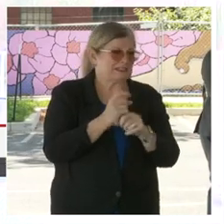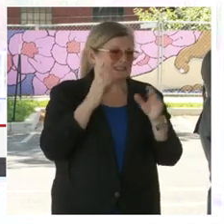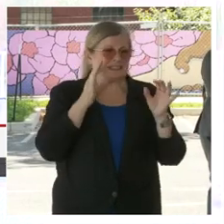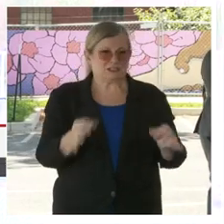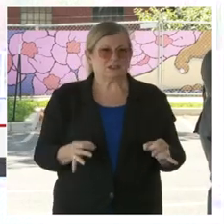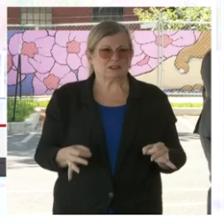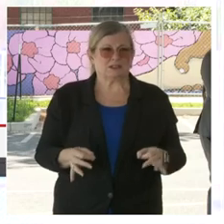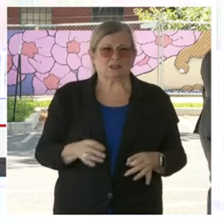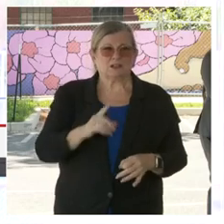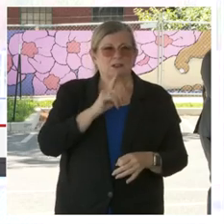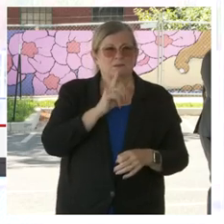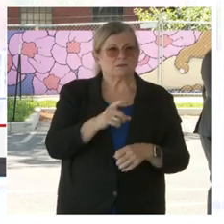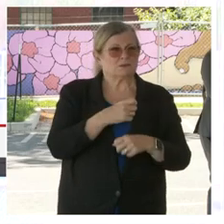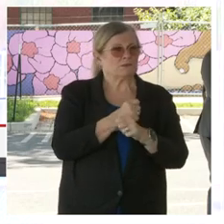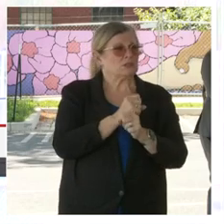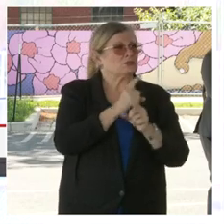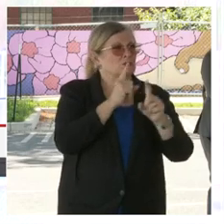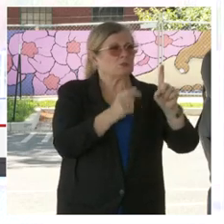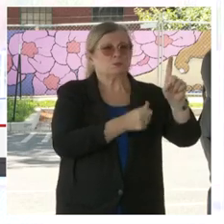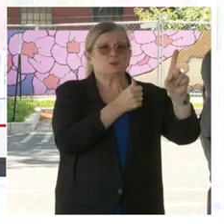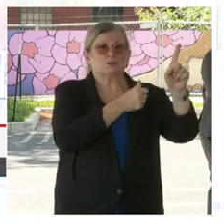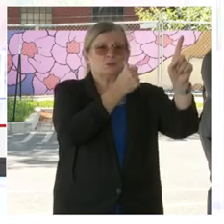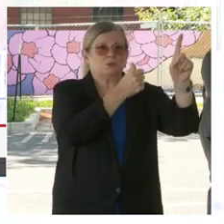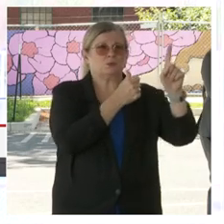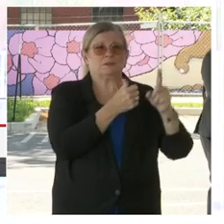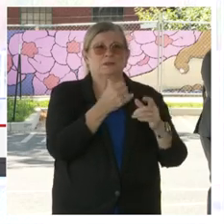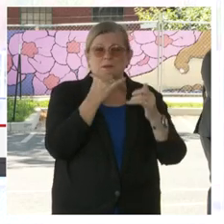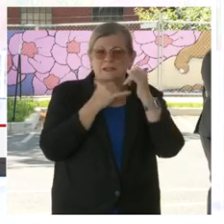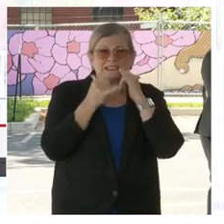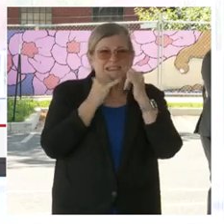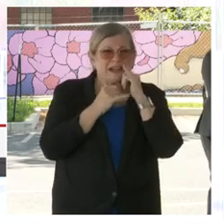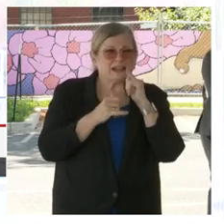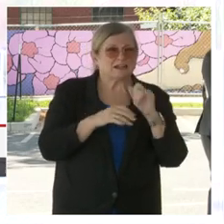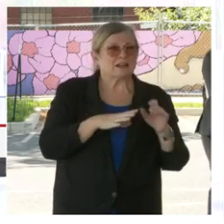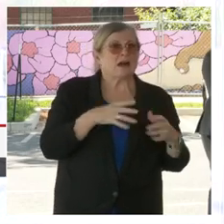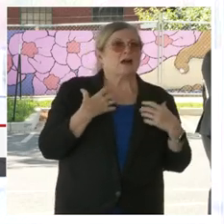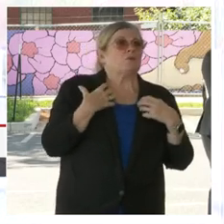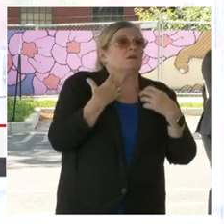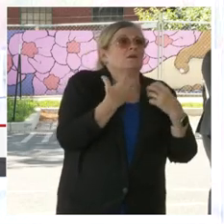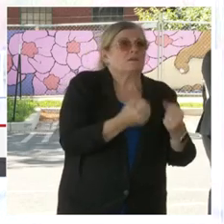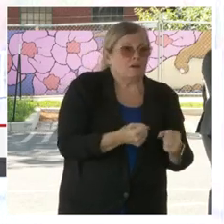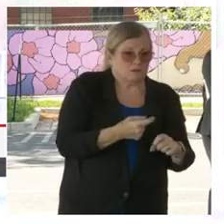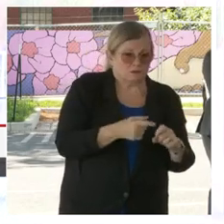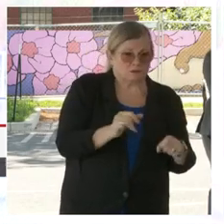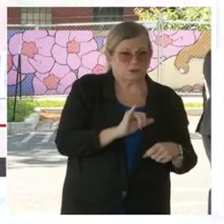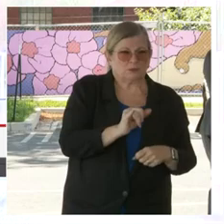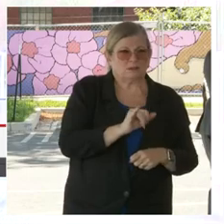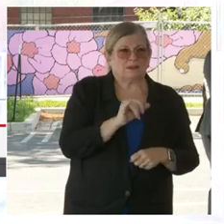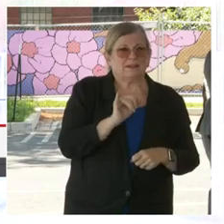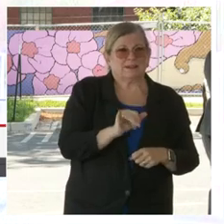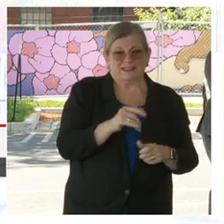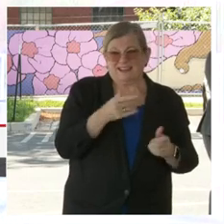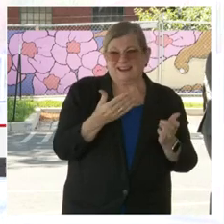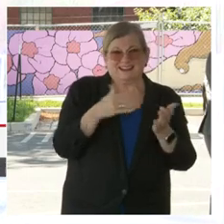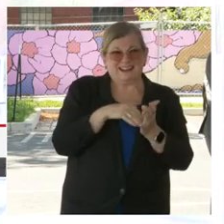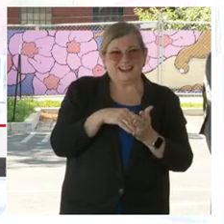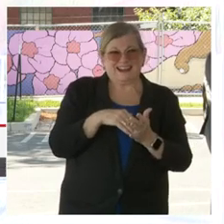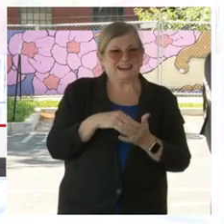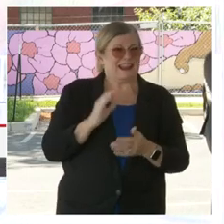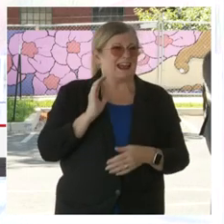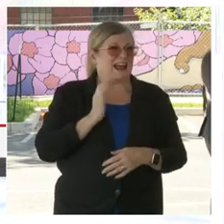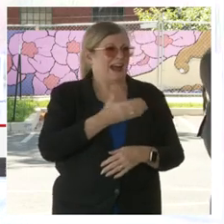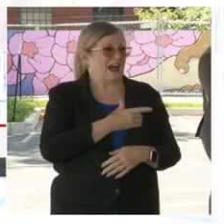pursue dreams and make mistakes, knowing it's possible to recover, learn, and try it again. The enduring source of real